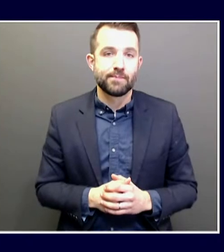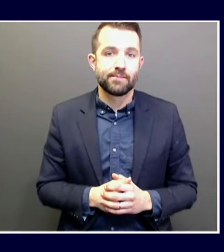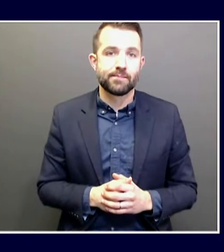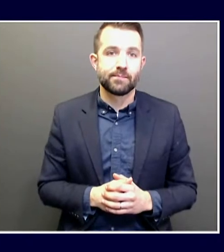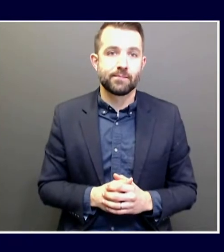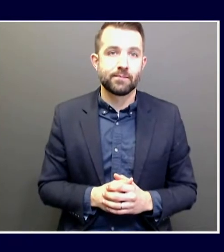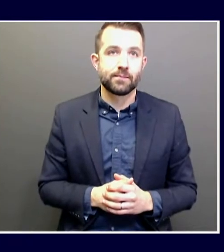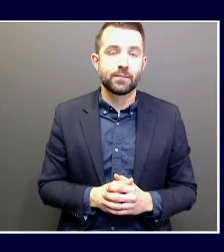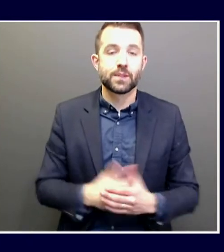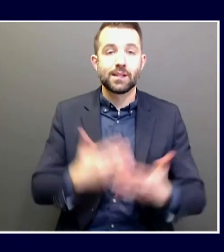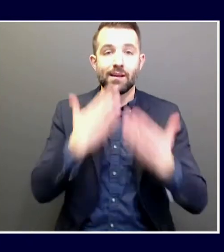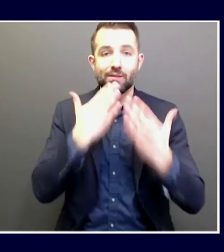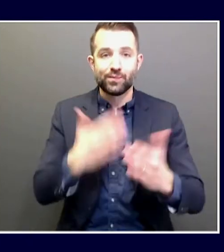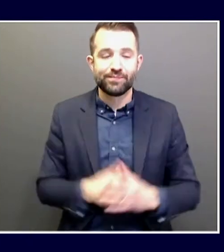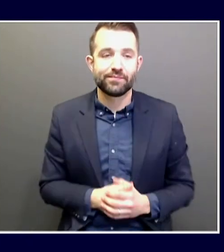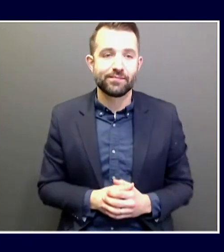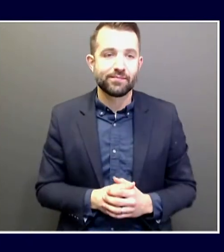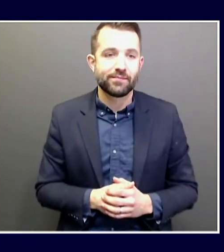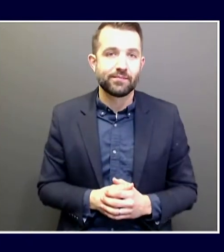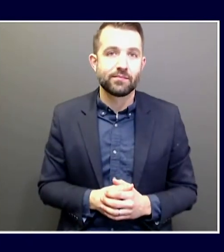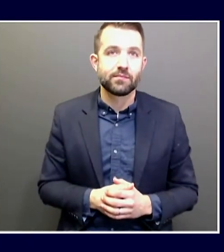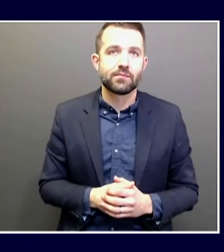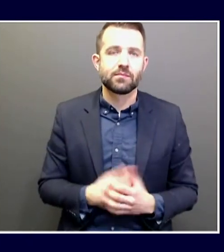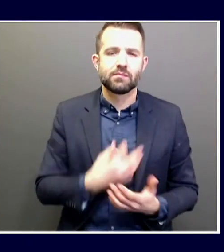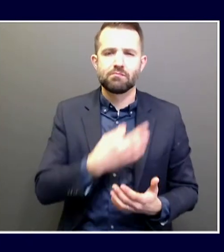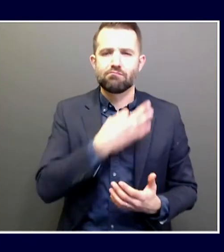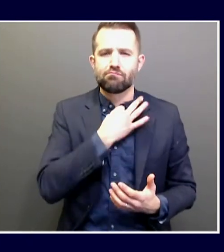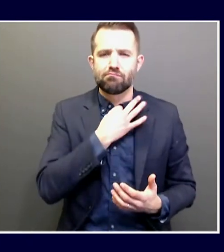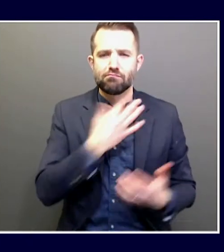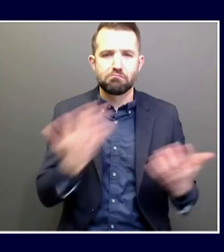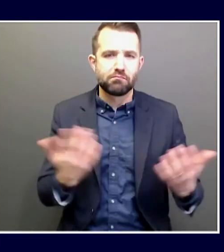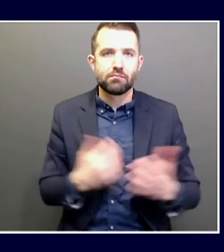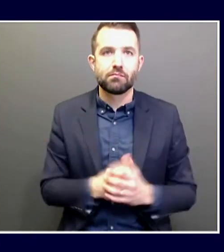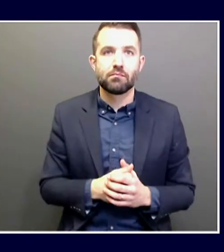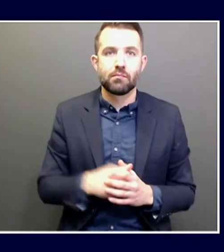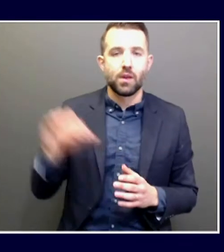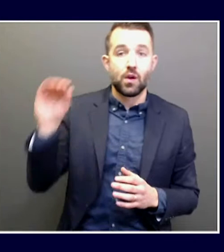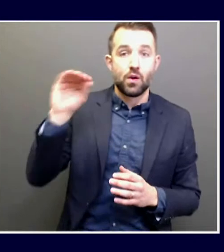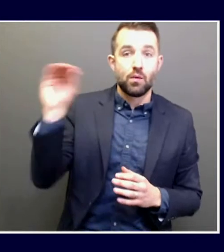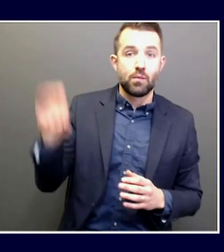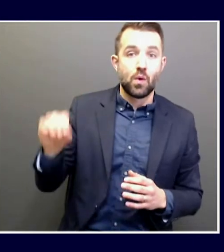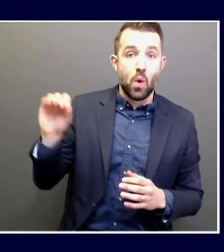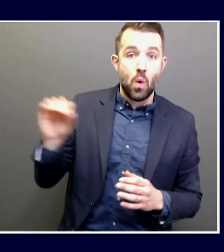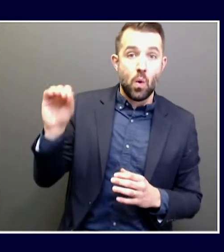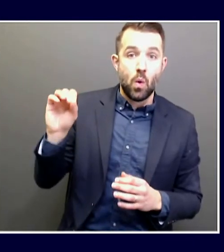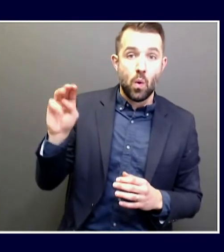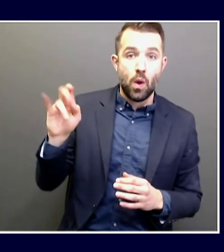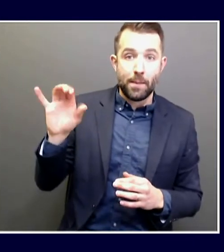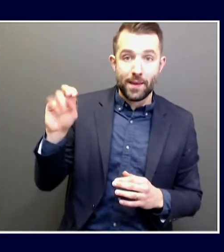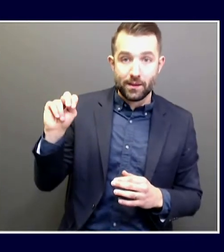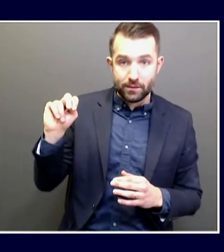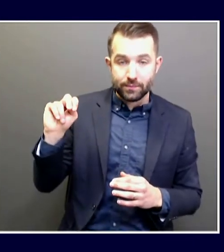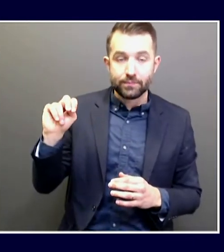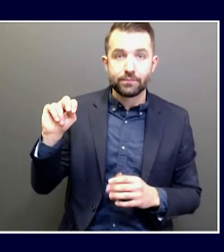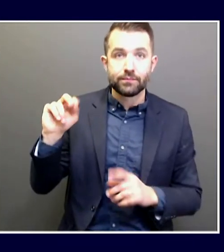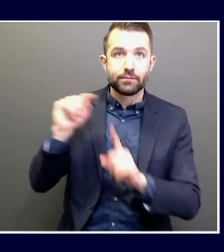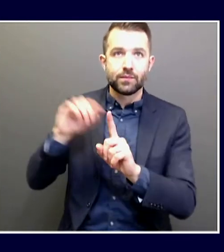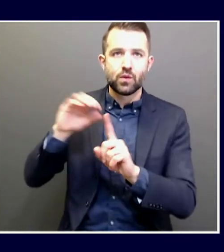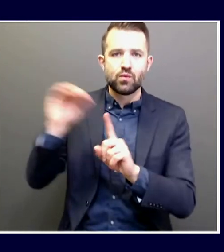Thanks, Dr. Shah. What percentage of the cases in Maine are Omicron currently? Has that been updated